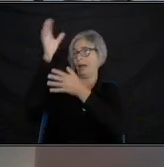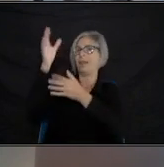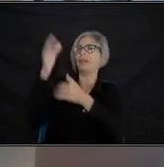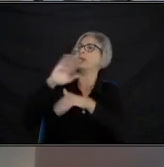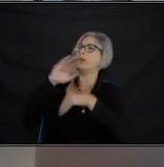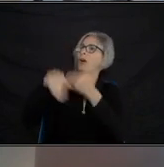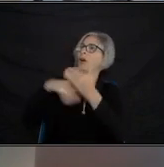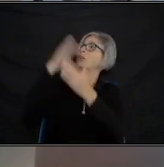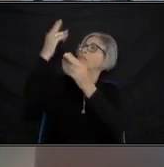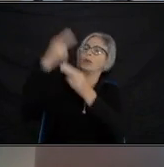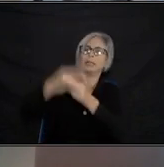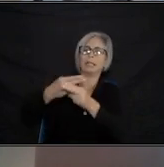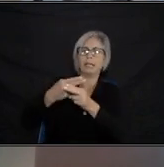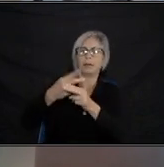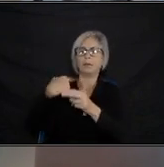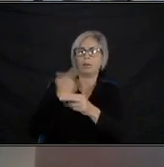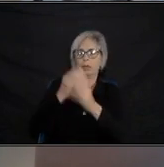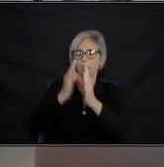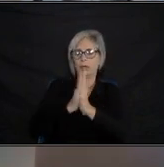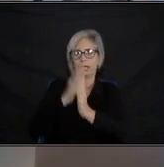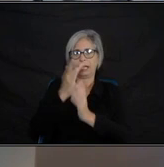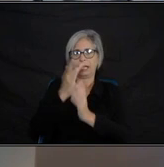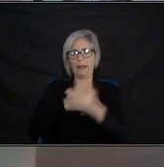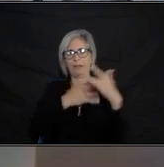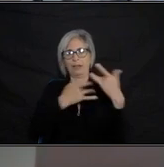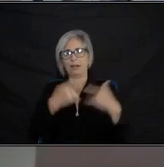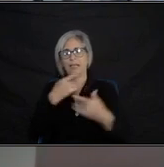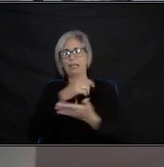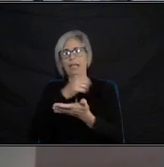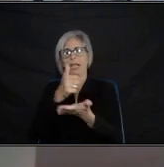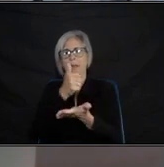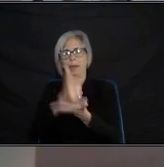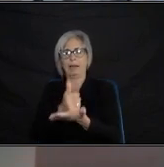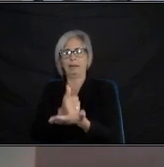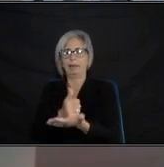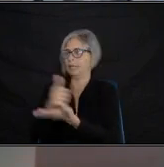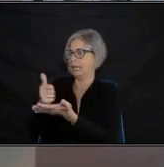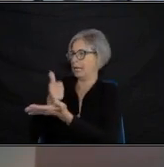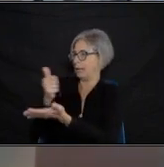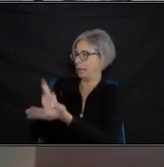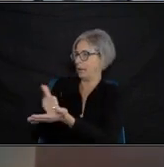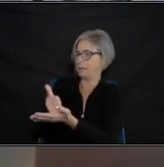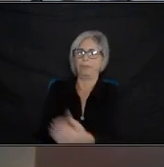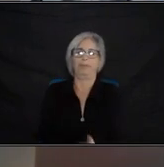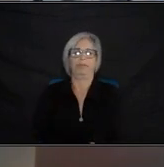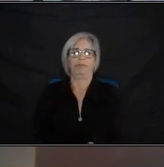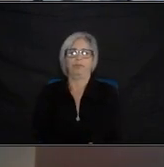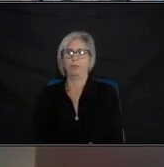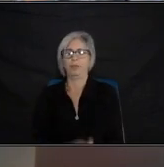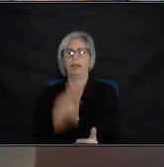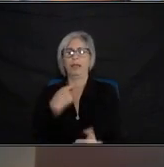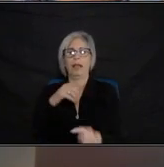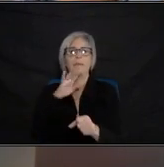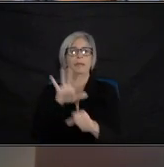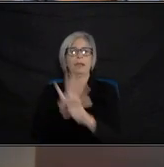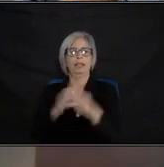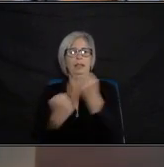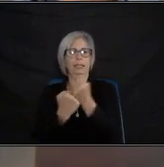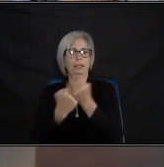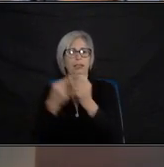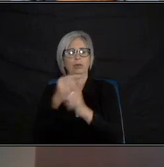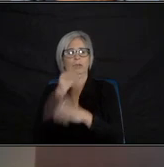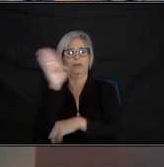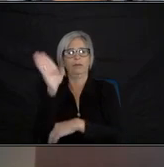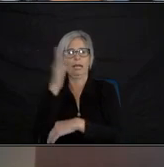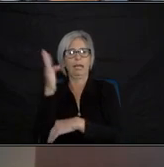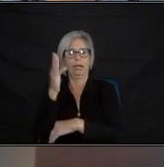your Savior's name. We pray, let every heart say amen. Amen. I pledge allegiance to the